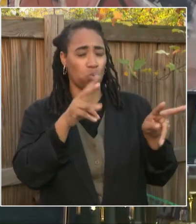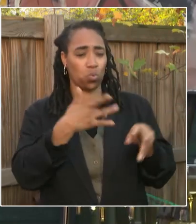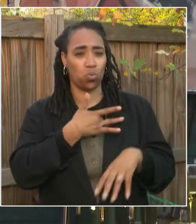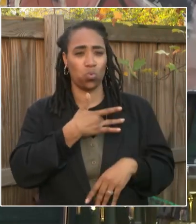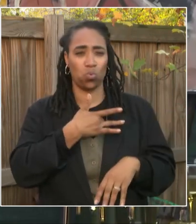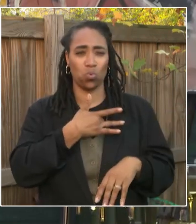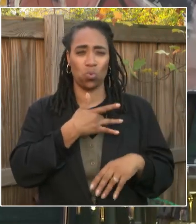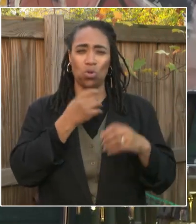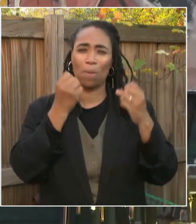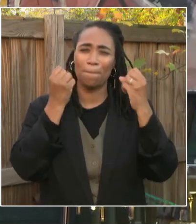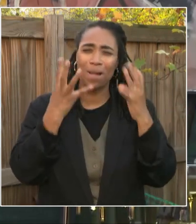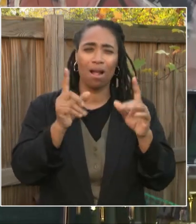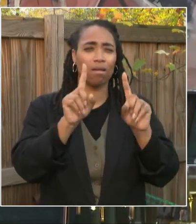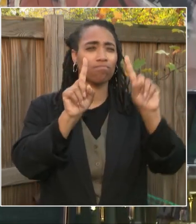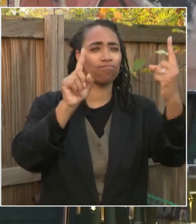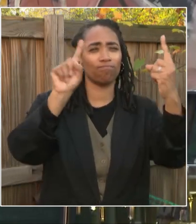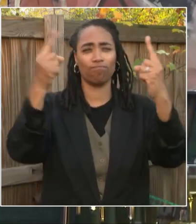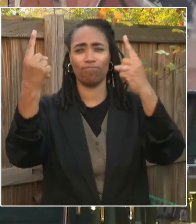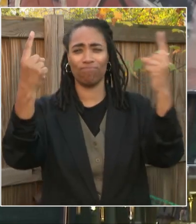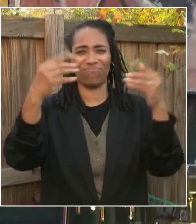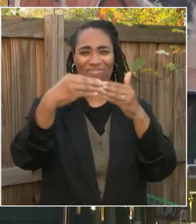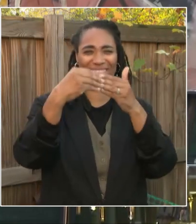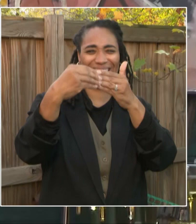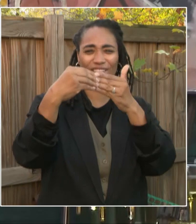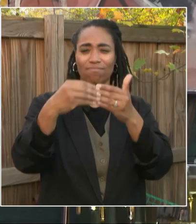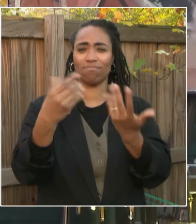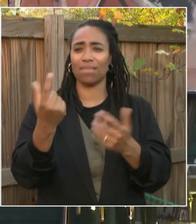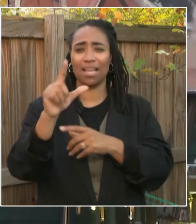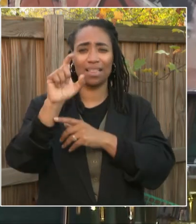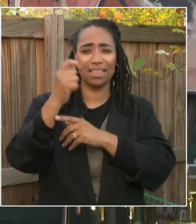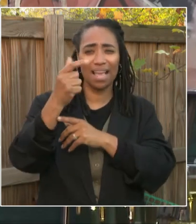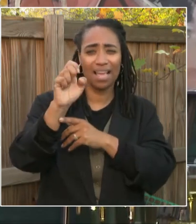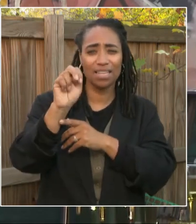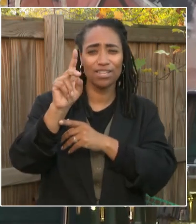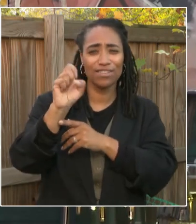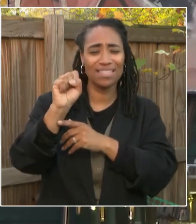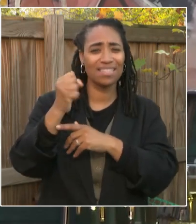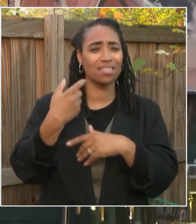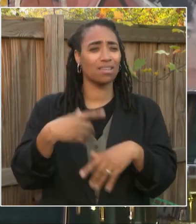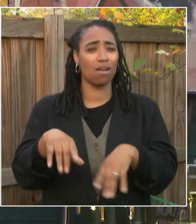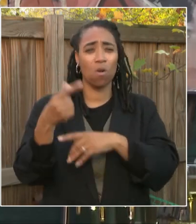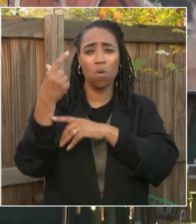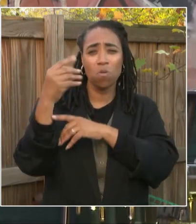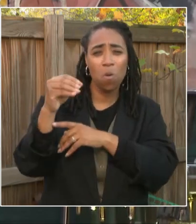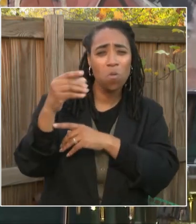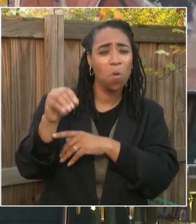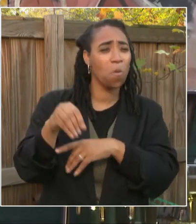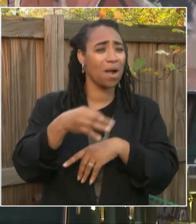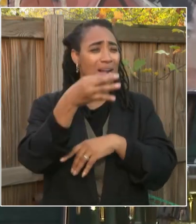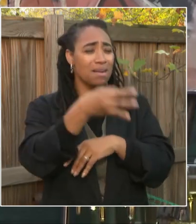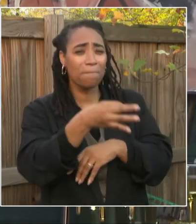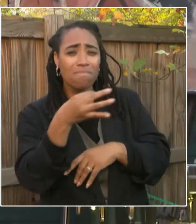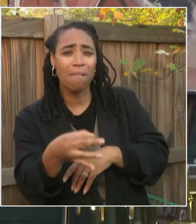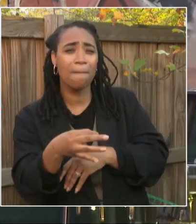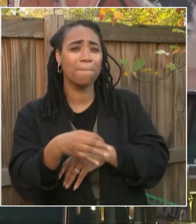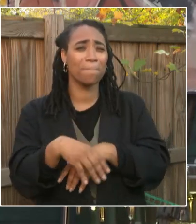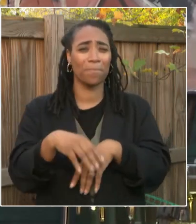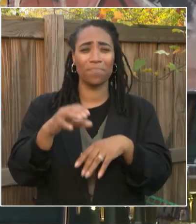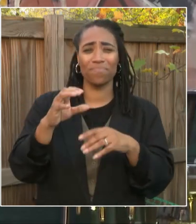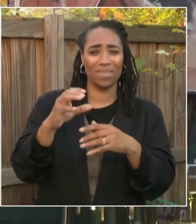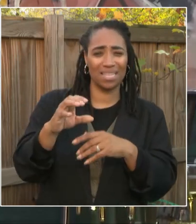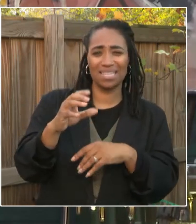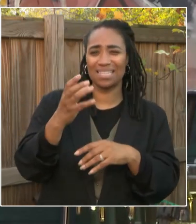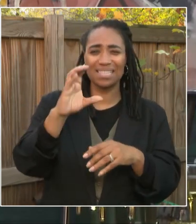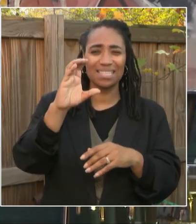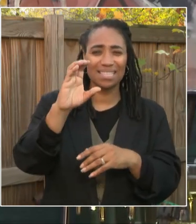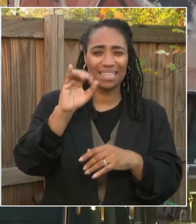the intersection between go-go and hip-hop and civil rights, and, of course, the intersection with D.C.